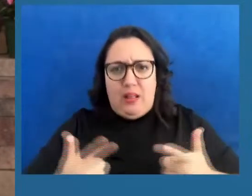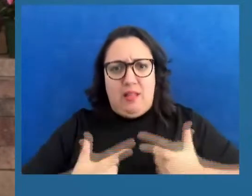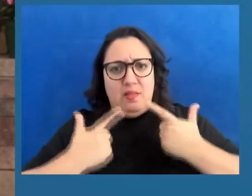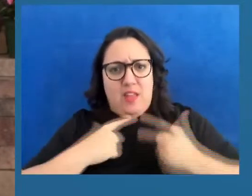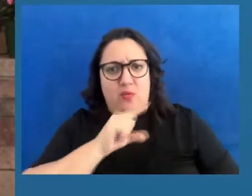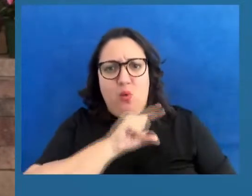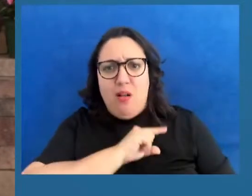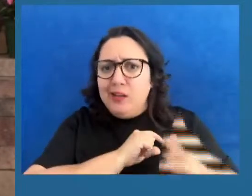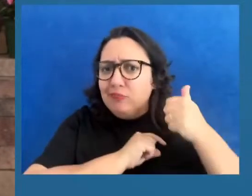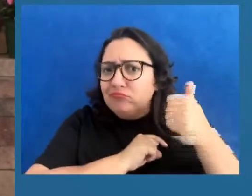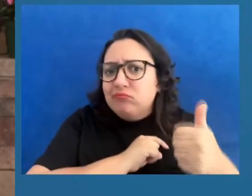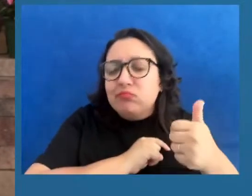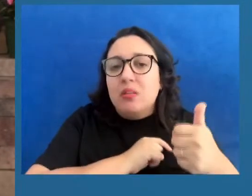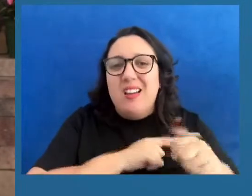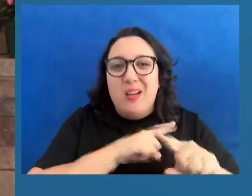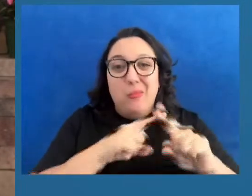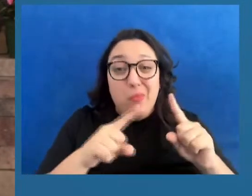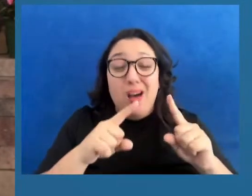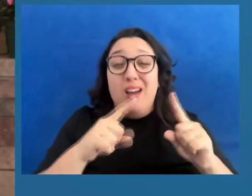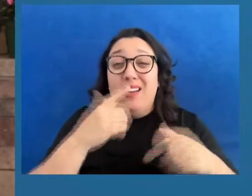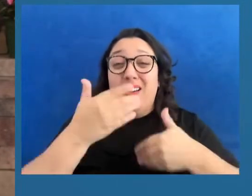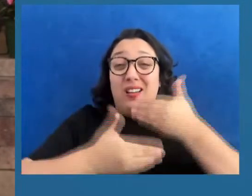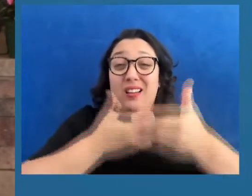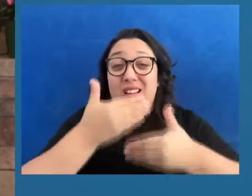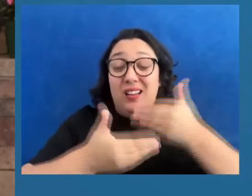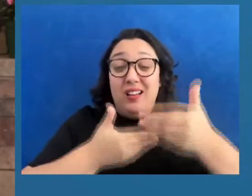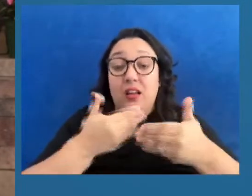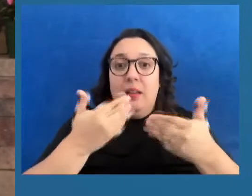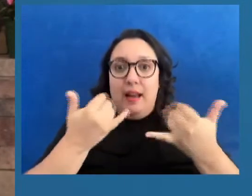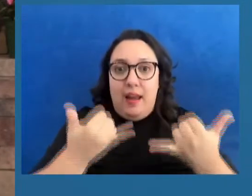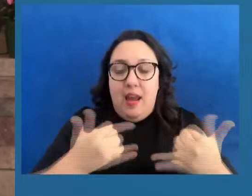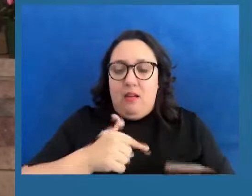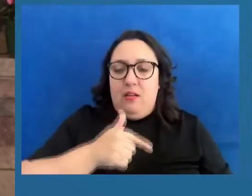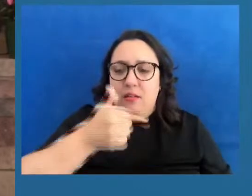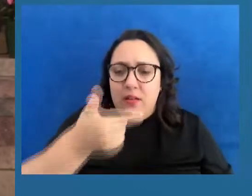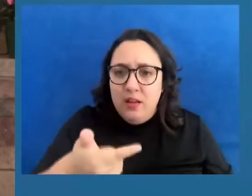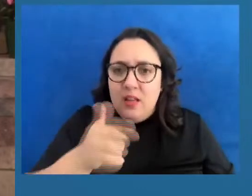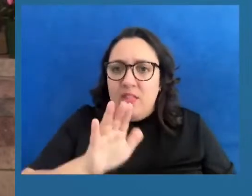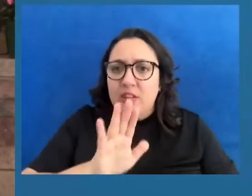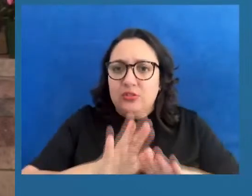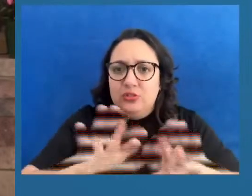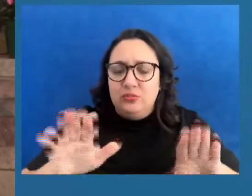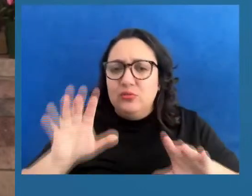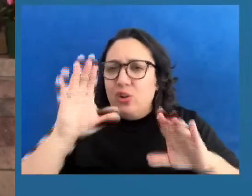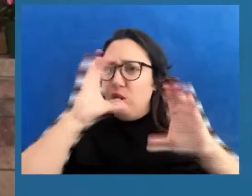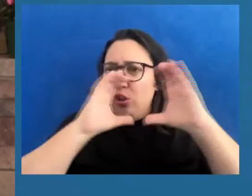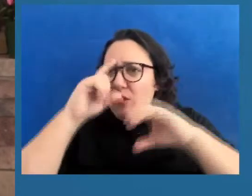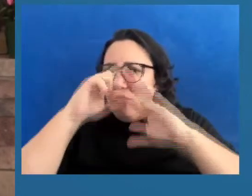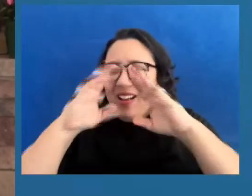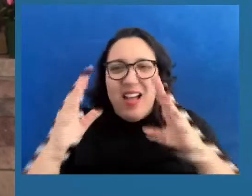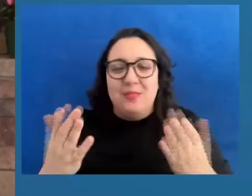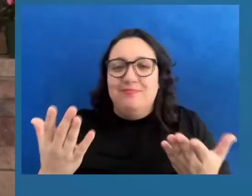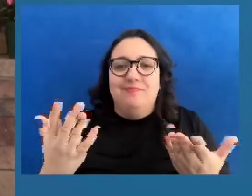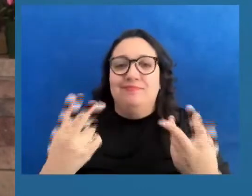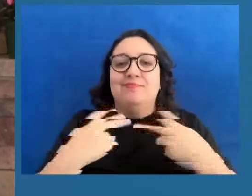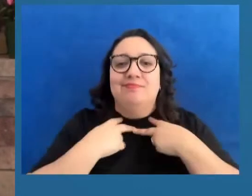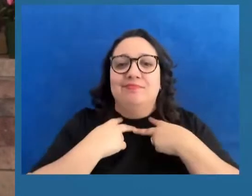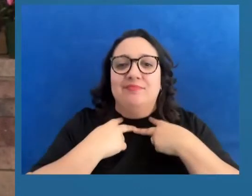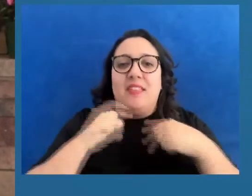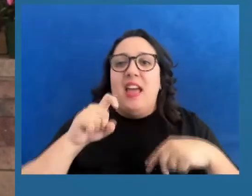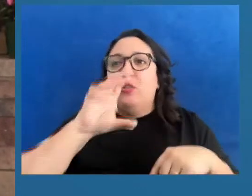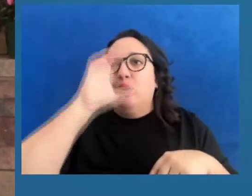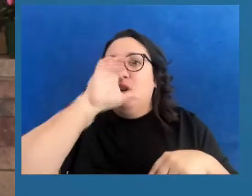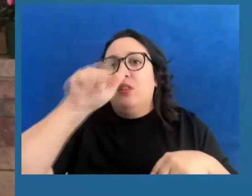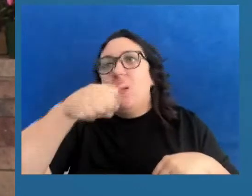have had to move away when it's time for them to have a family because they don't have a home to live in. Also, it's an economic issue. We have to be able to